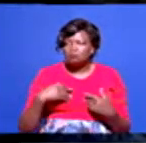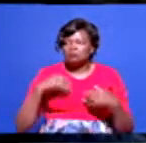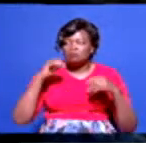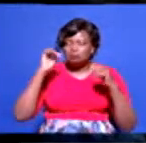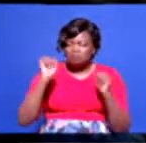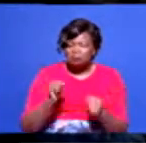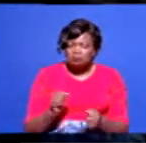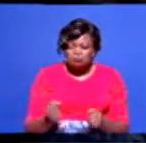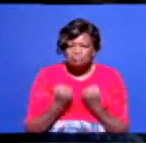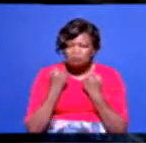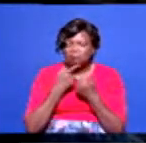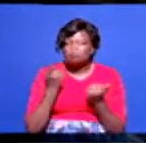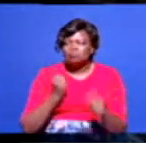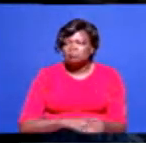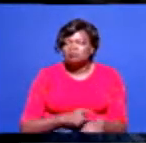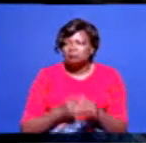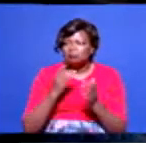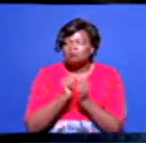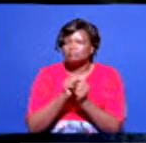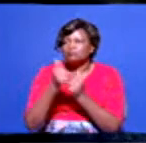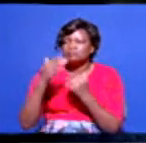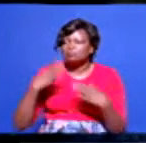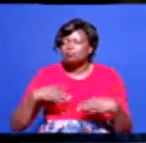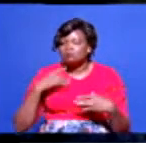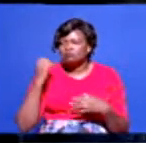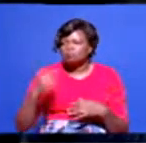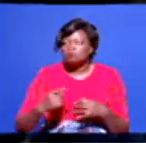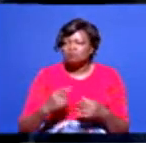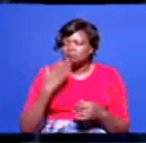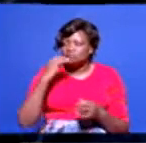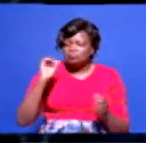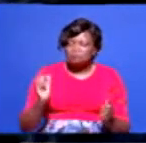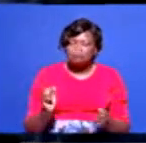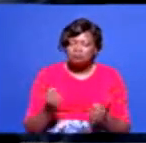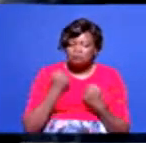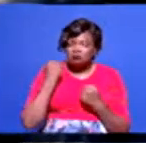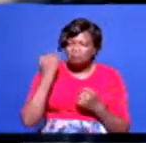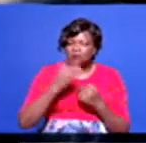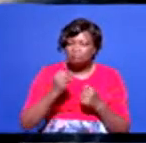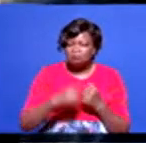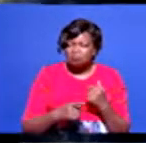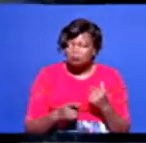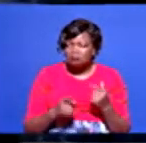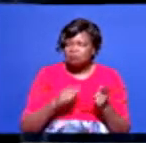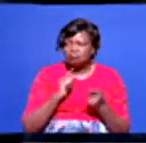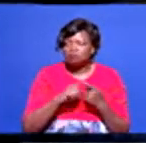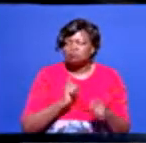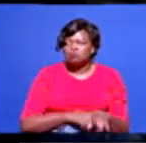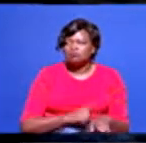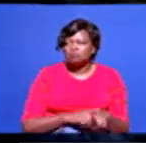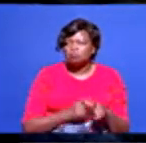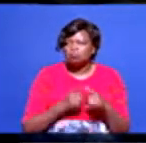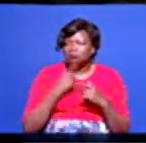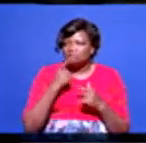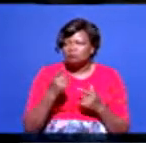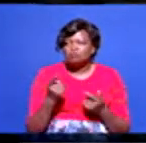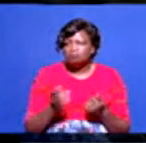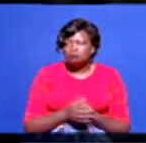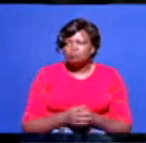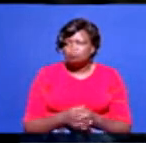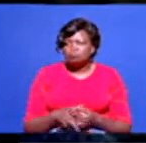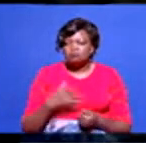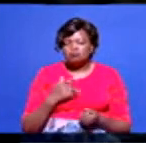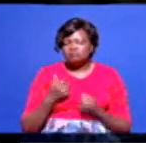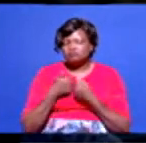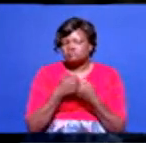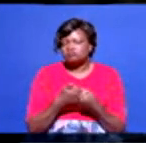time compared to salaried people who save at the end of the month at a specific period. So we don't really feel it as a challenge.